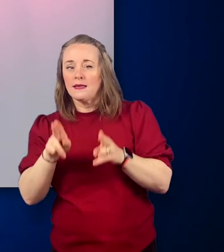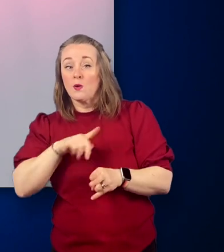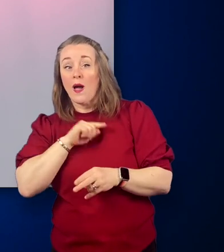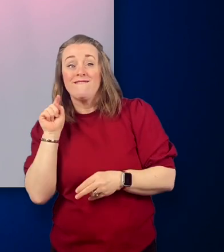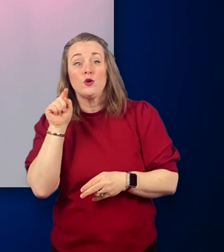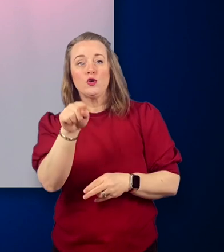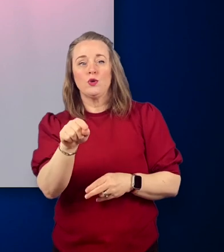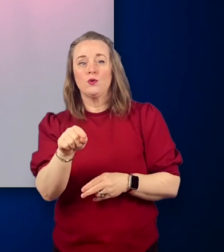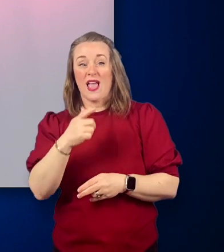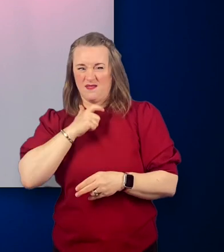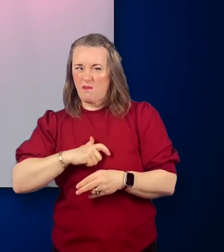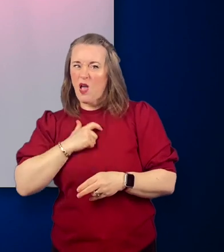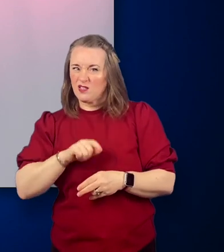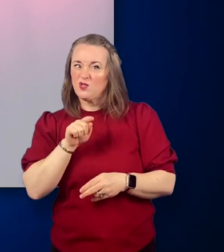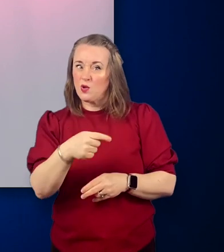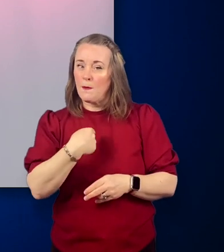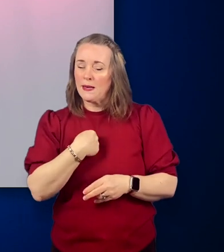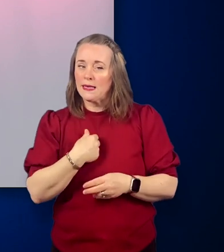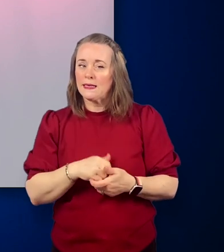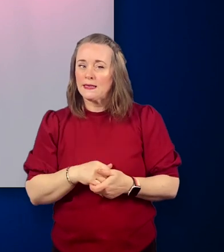It's personal, it's real.